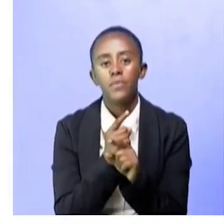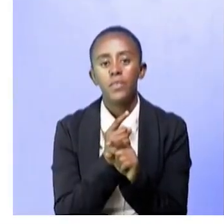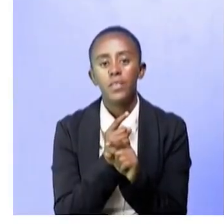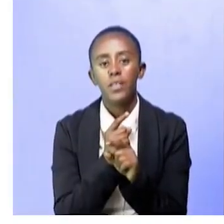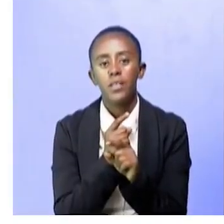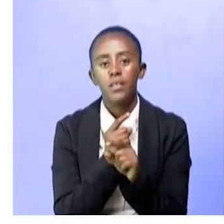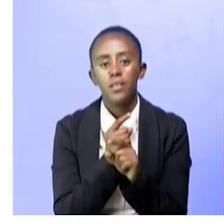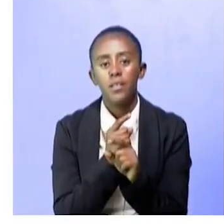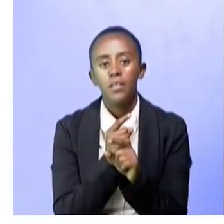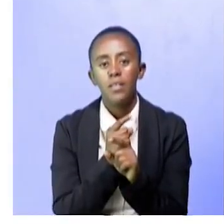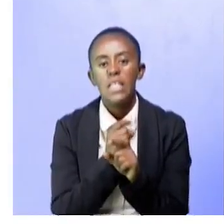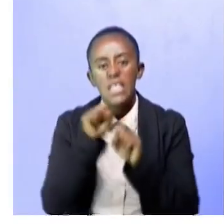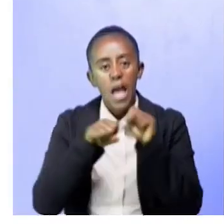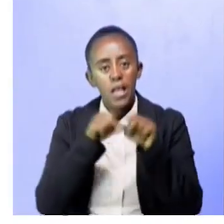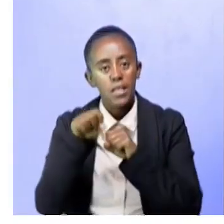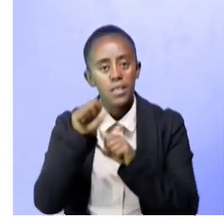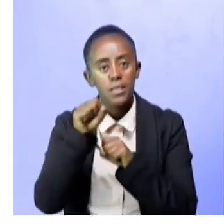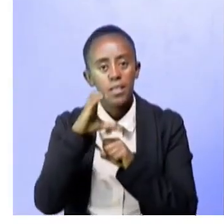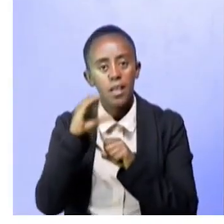Scientists